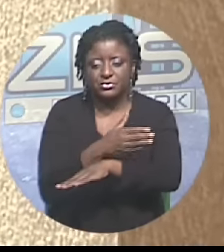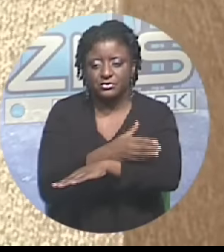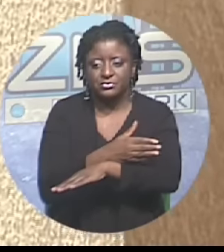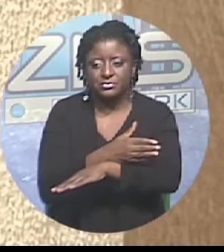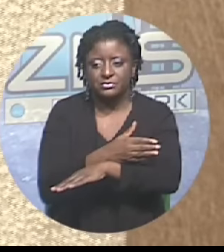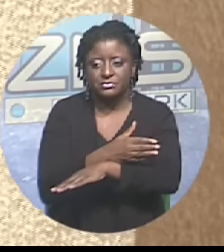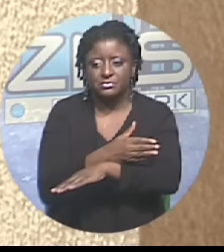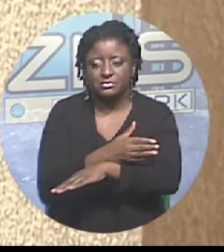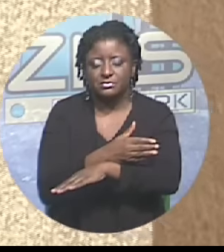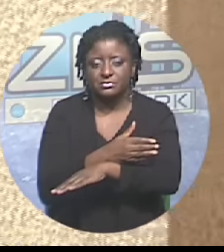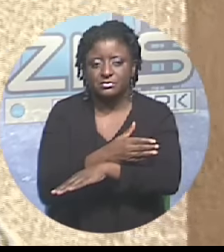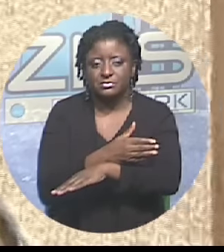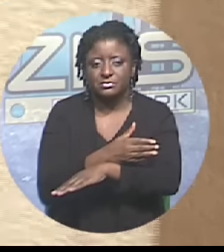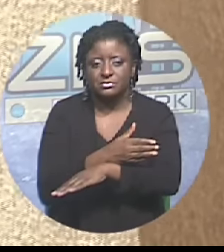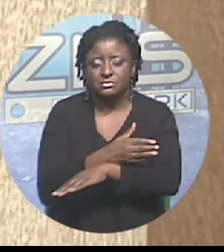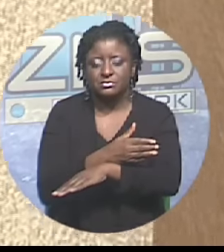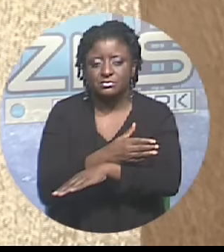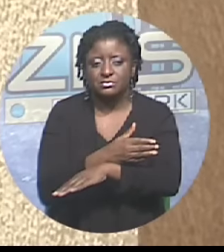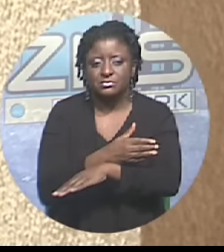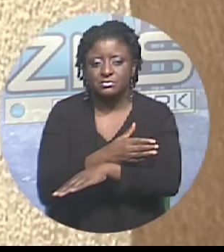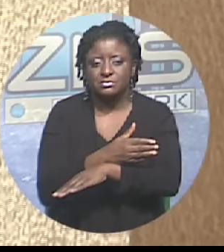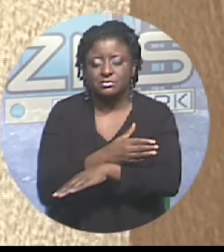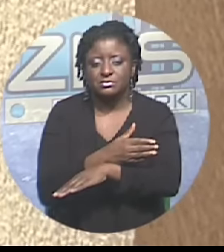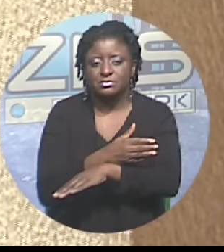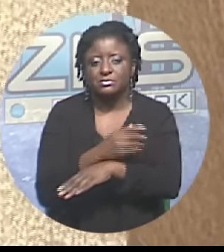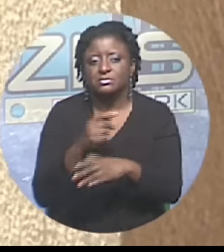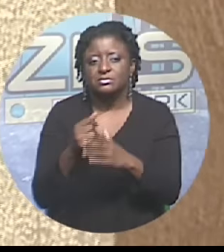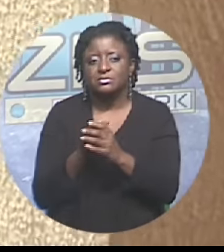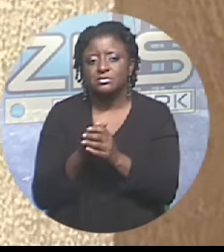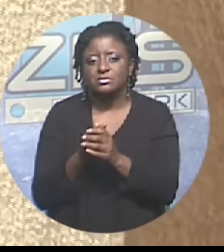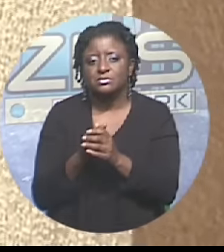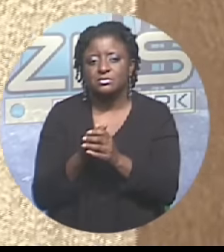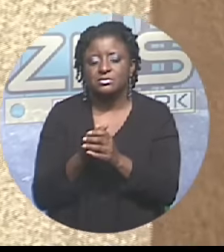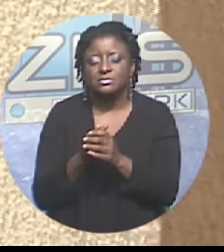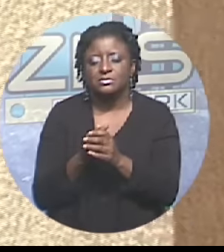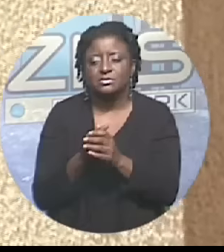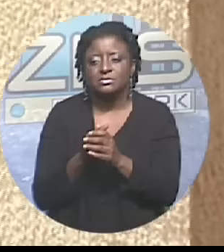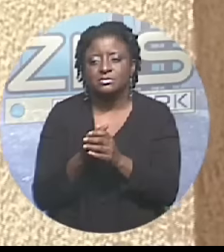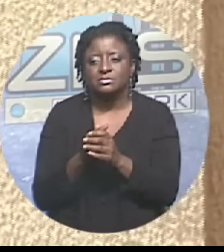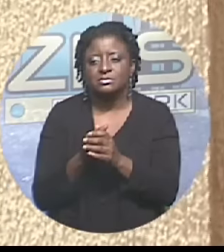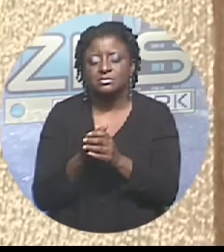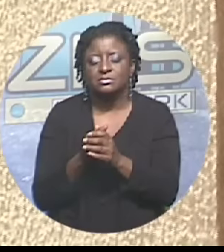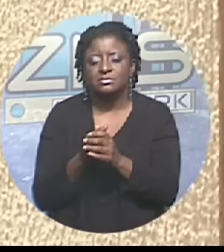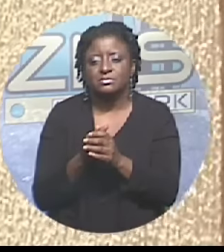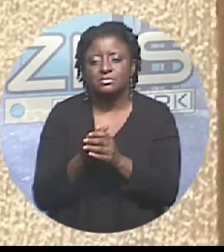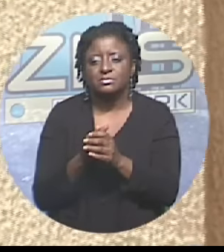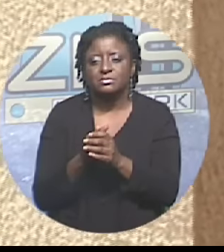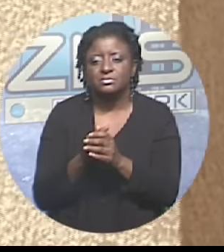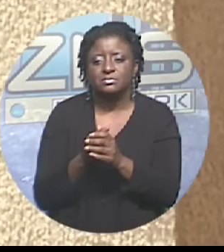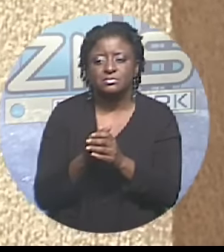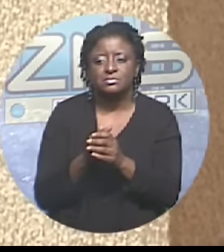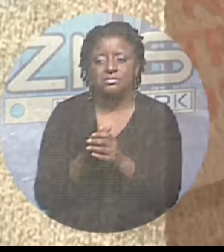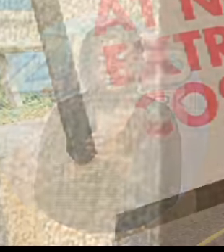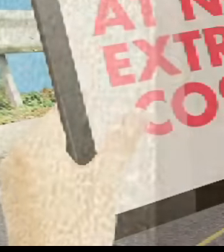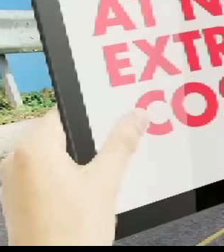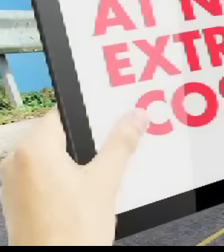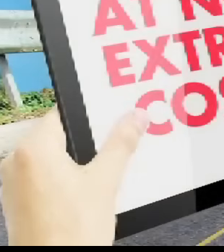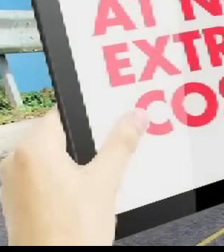accept certain realities until such time when she can be vindicated. Fern, Carey, ZNS Network News.